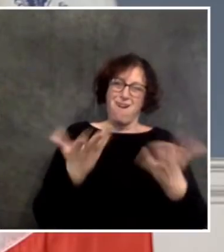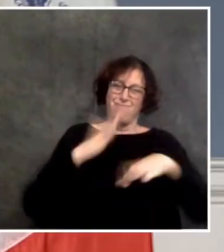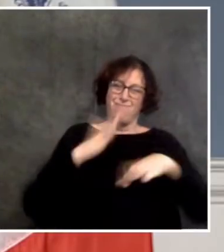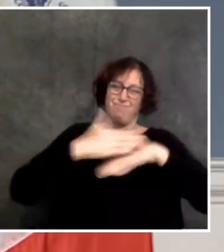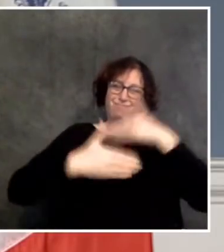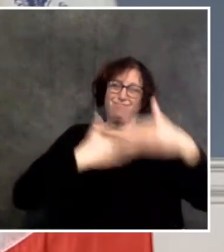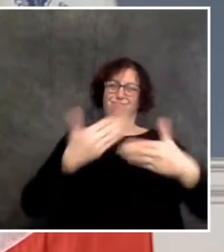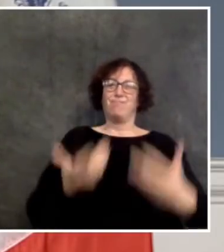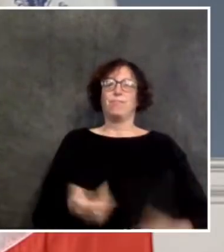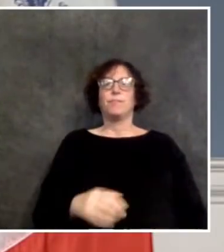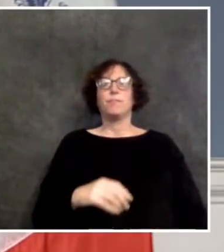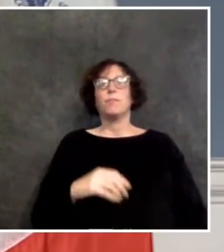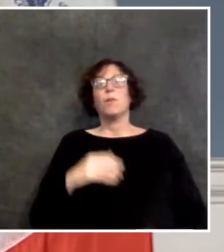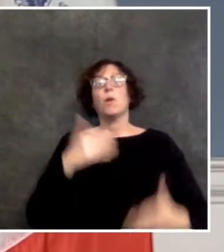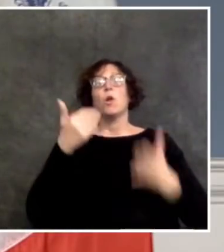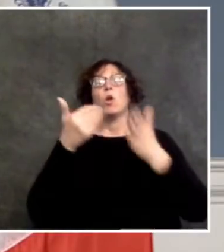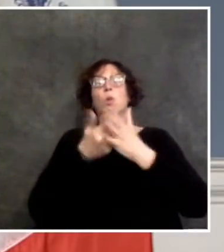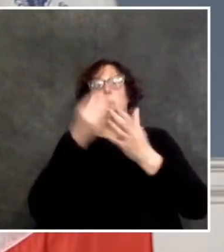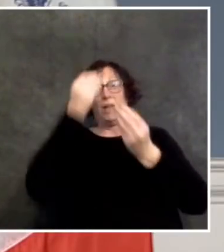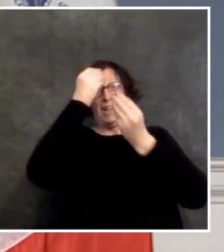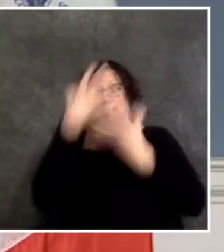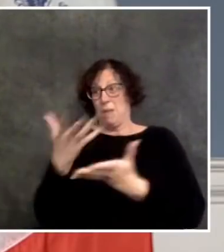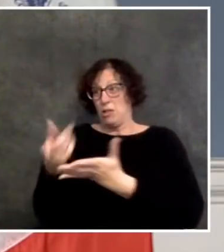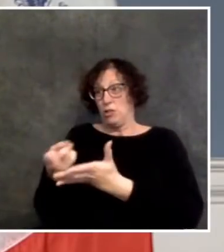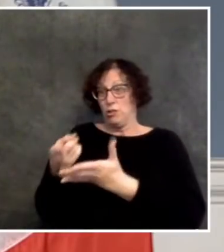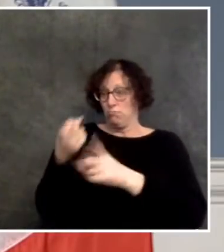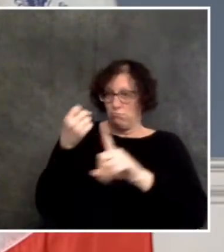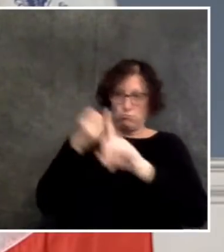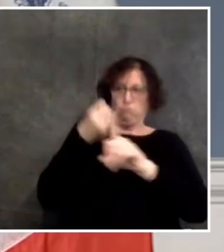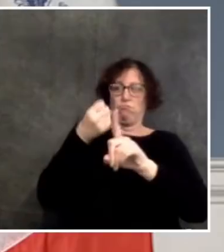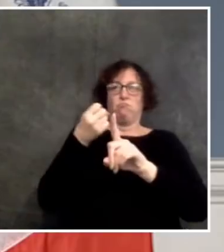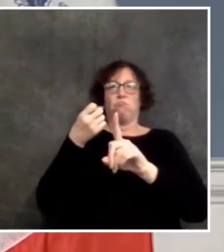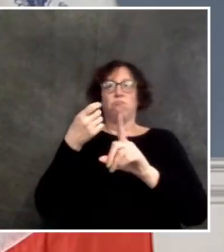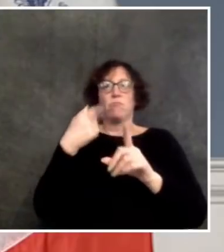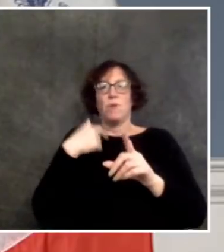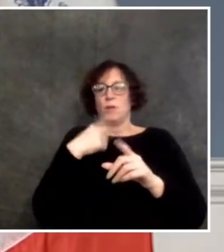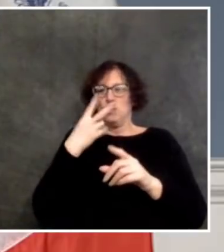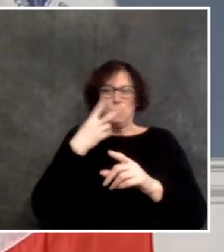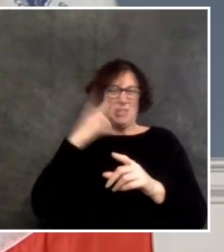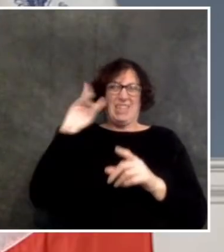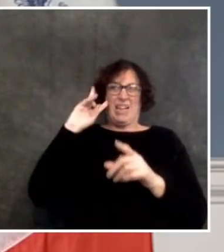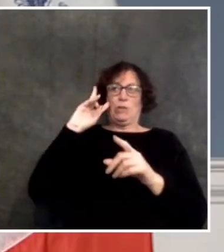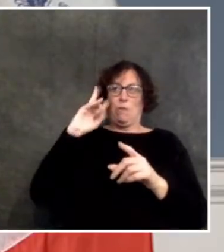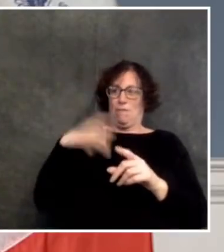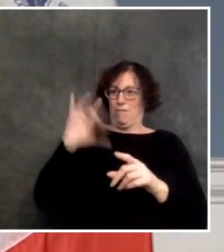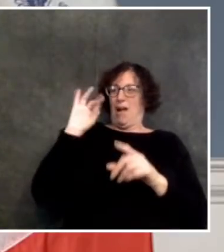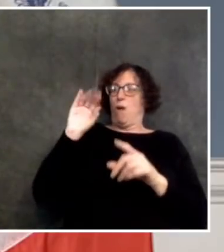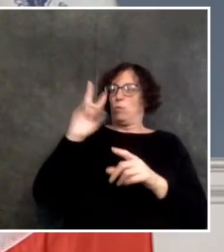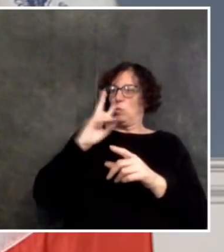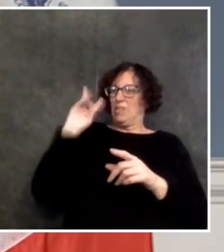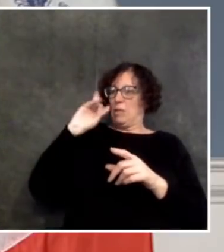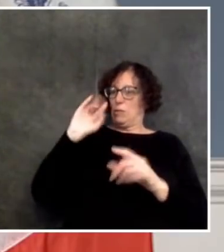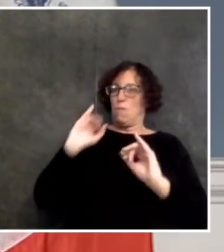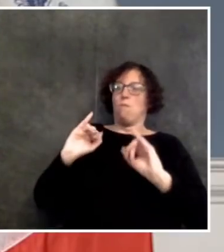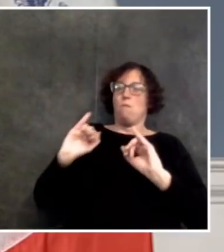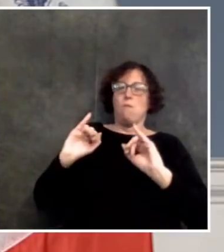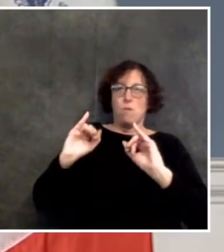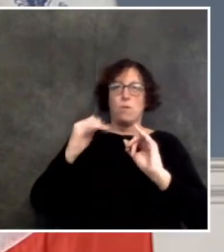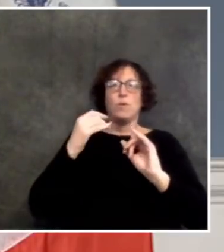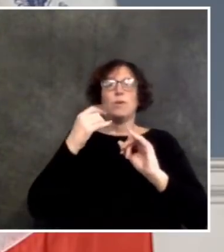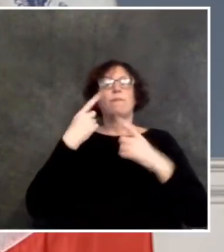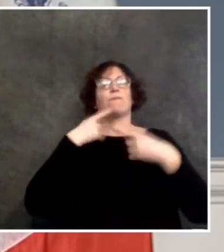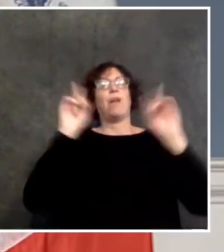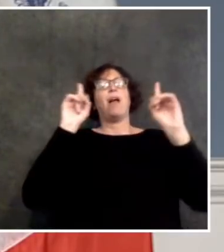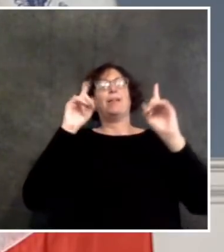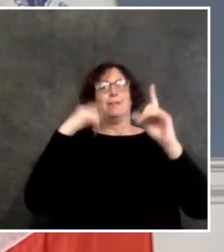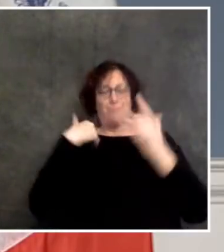the conclusion that the studies were finally providing some evidence that face